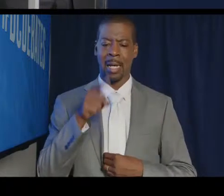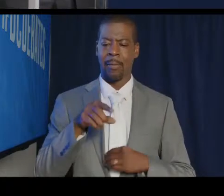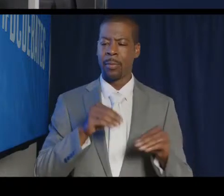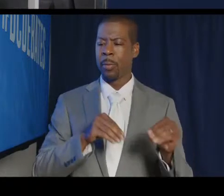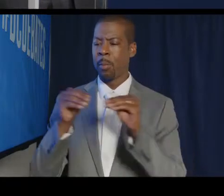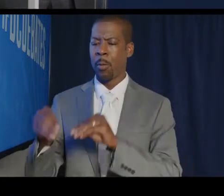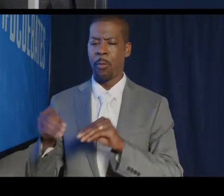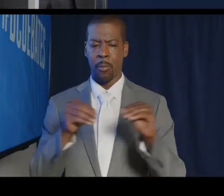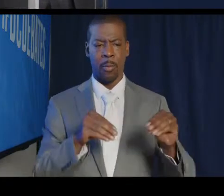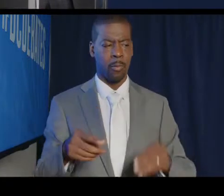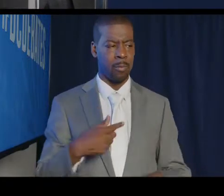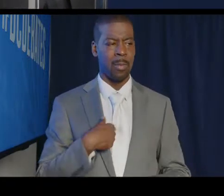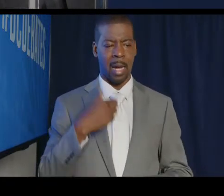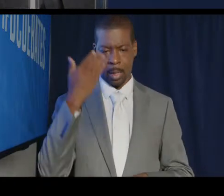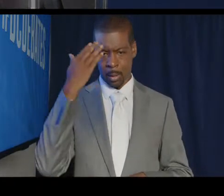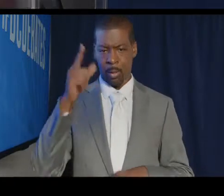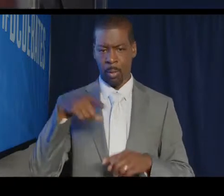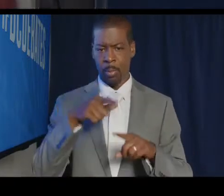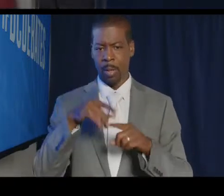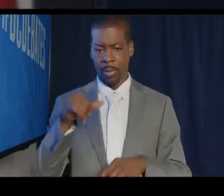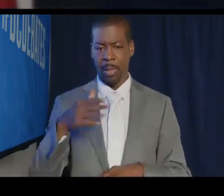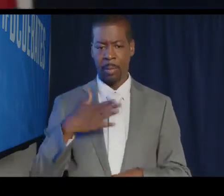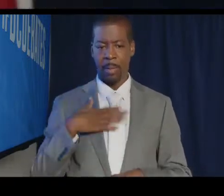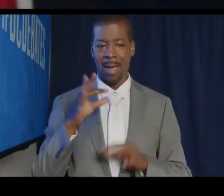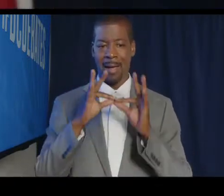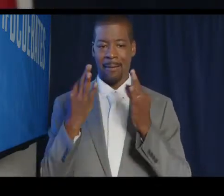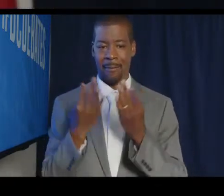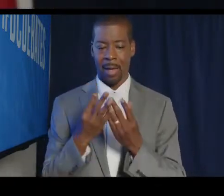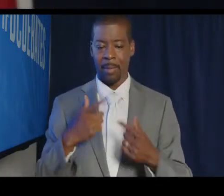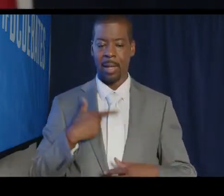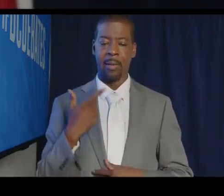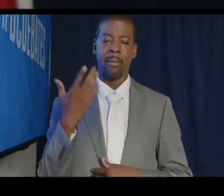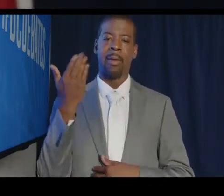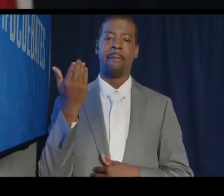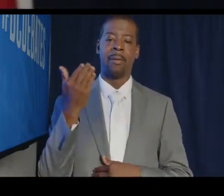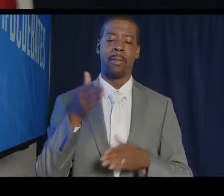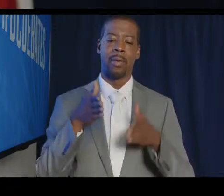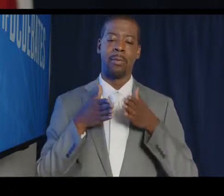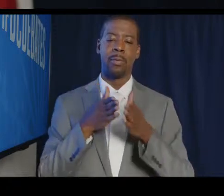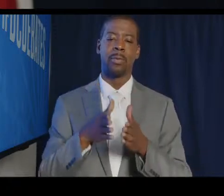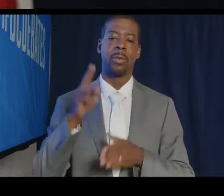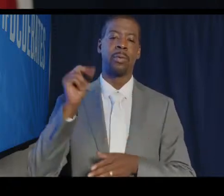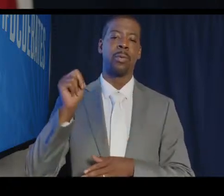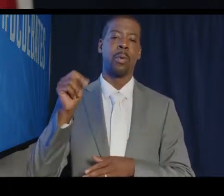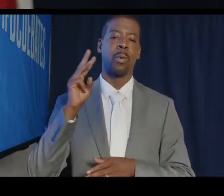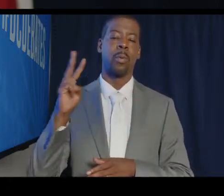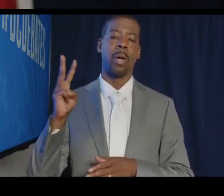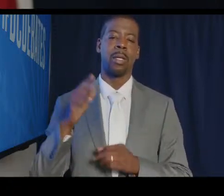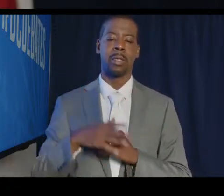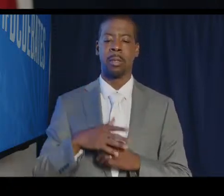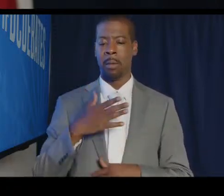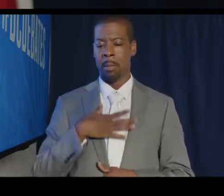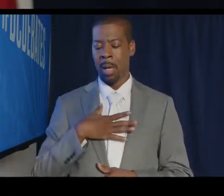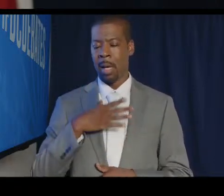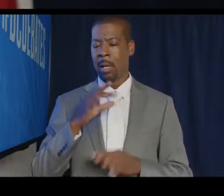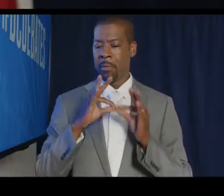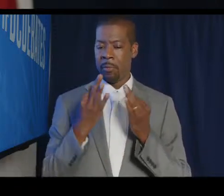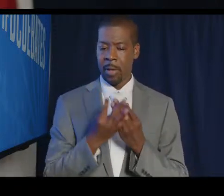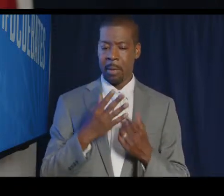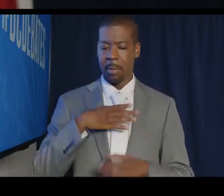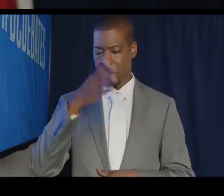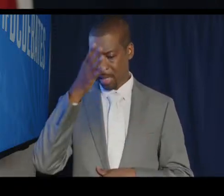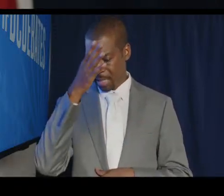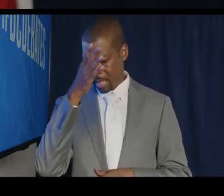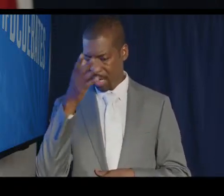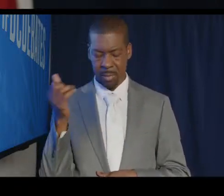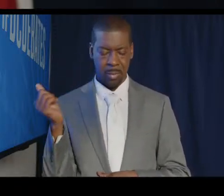a bit about here in DC. My family house is on 15th Street Northwest. Myself, my dad, his siblings, all my cousins lived there at